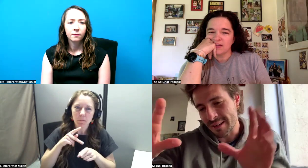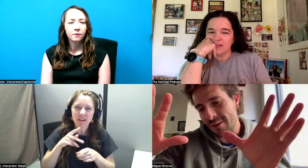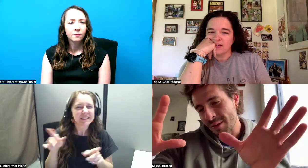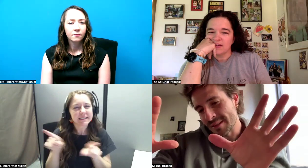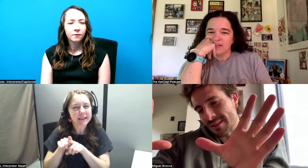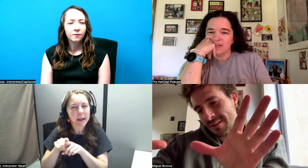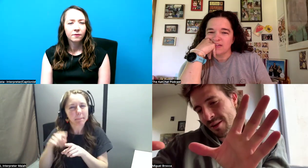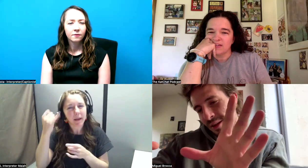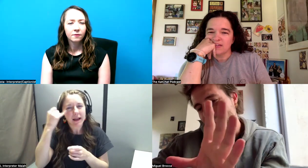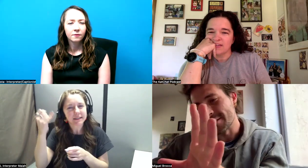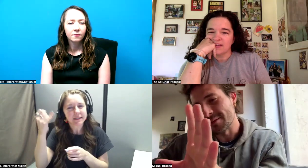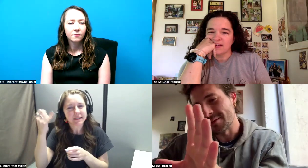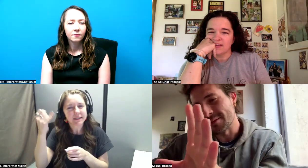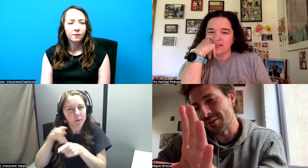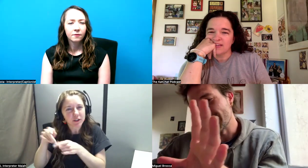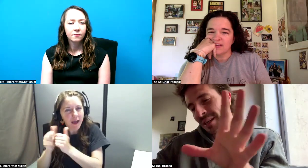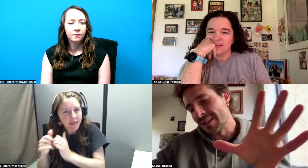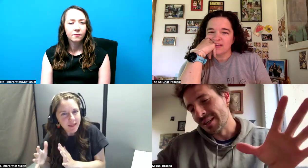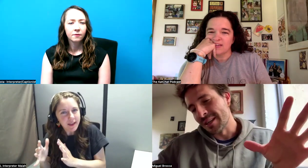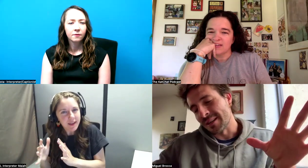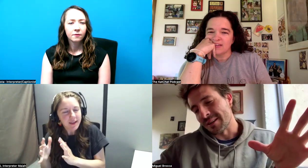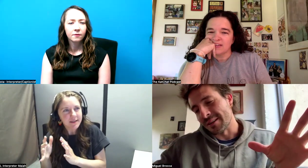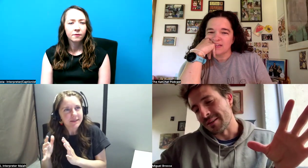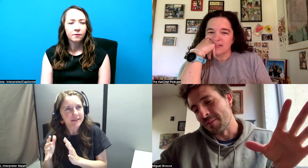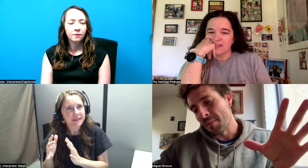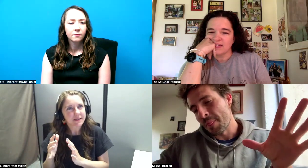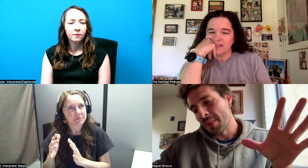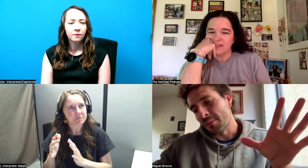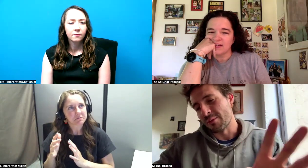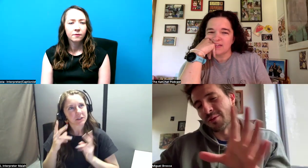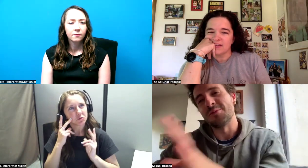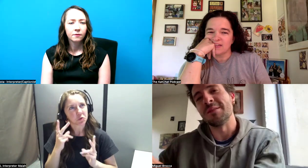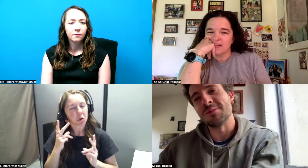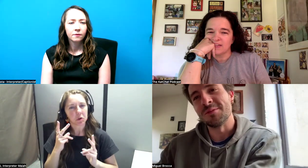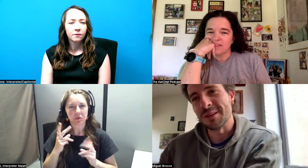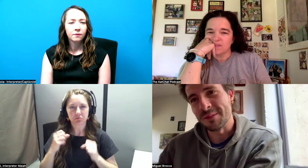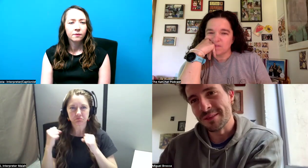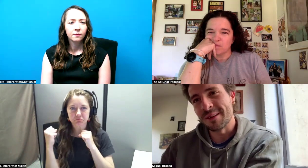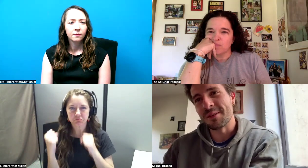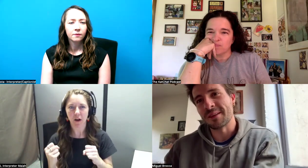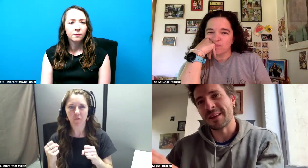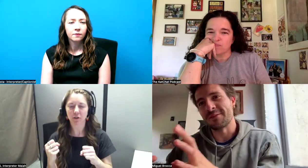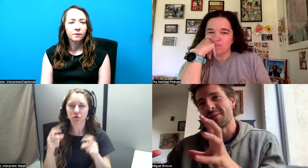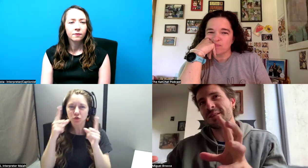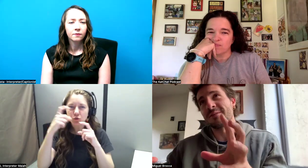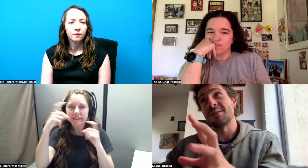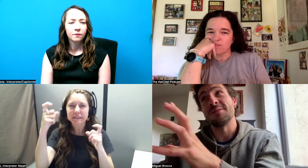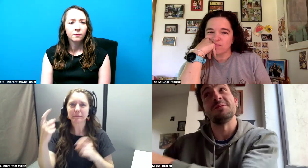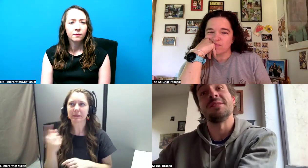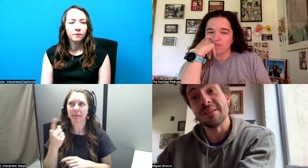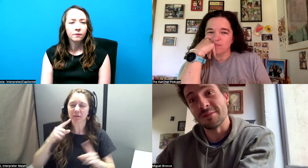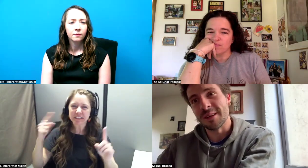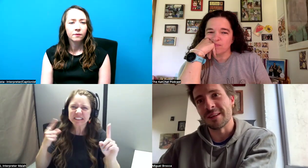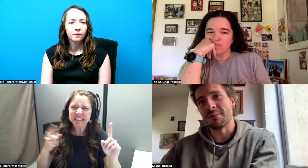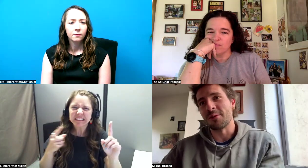It's like I always saw that as a very uh, powerful dream to dream, something like very difficult